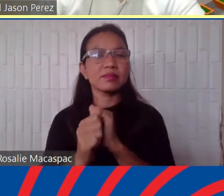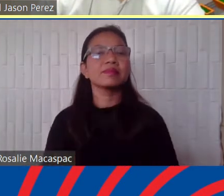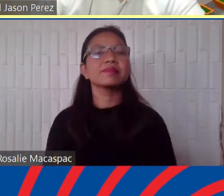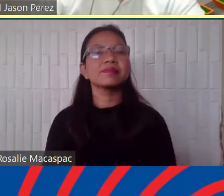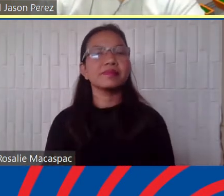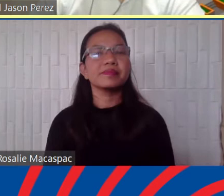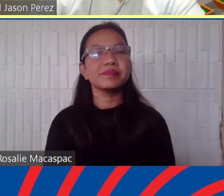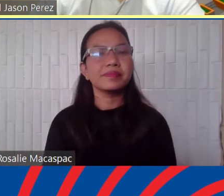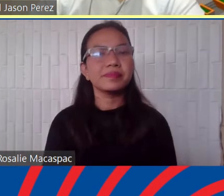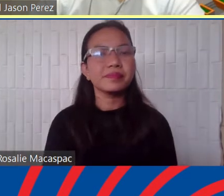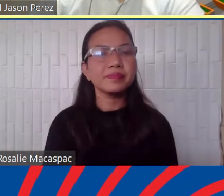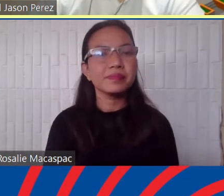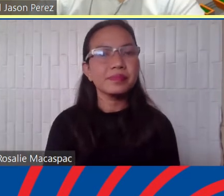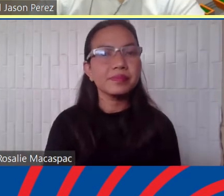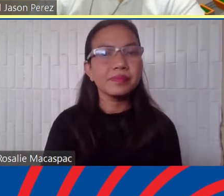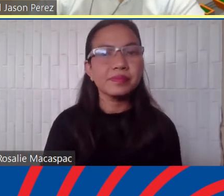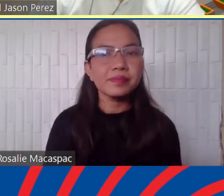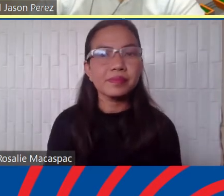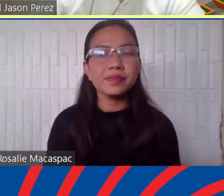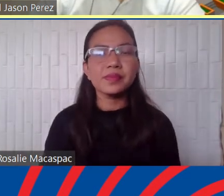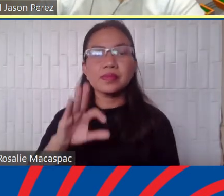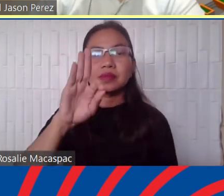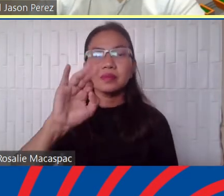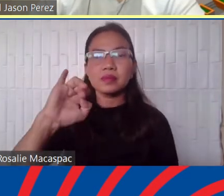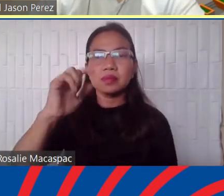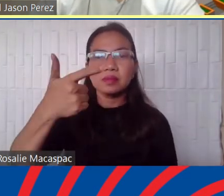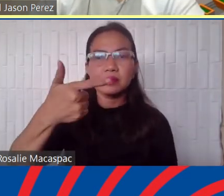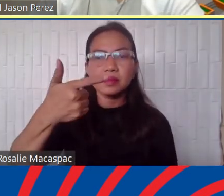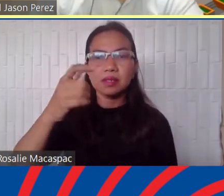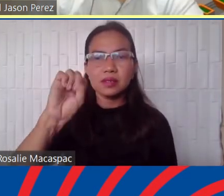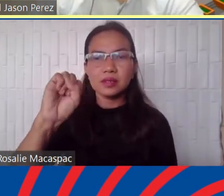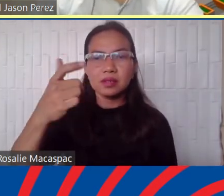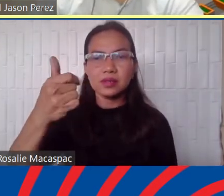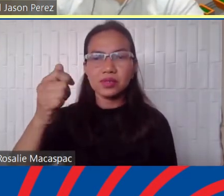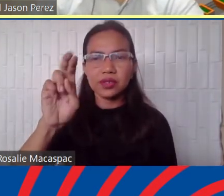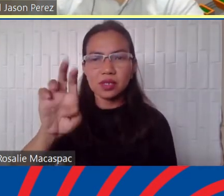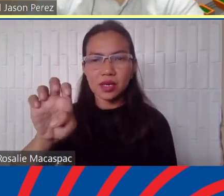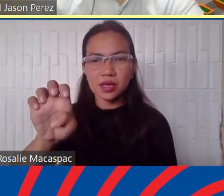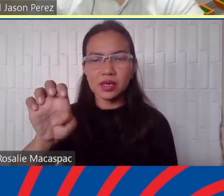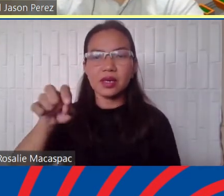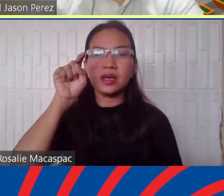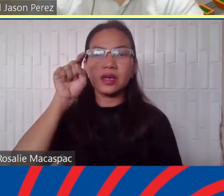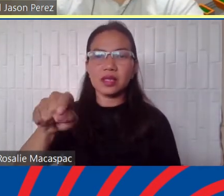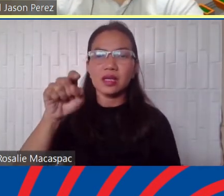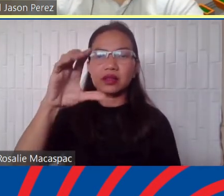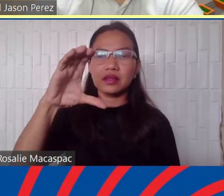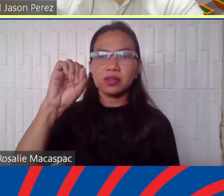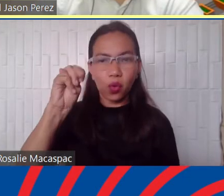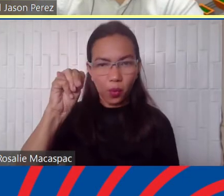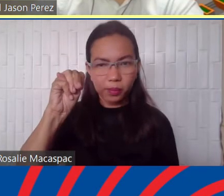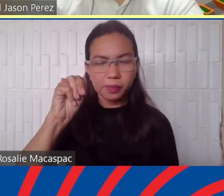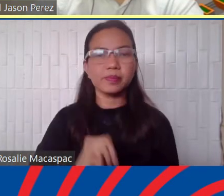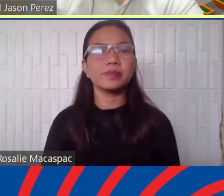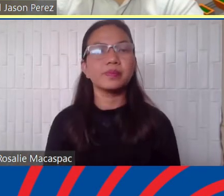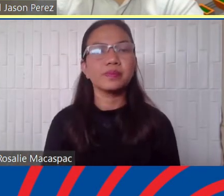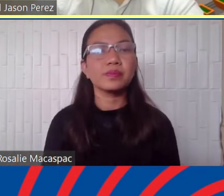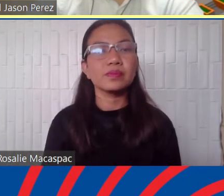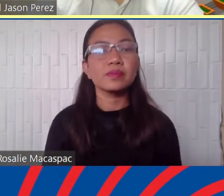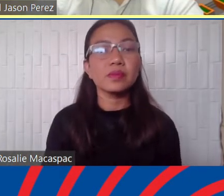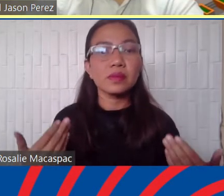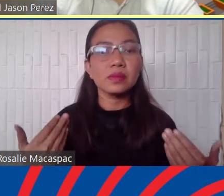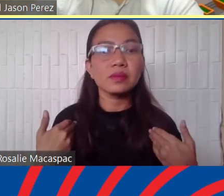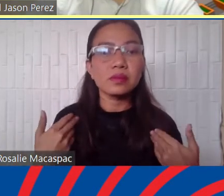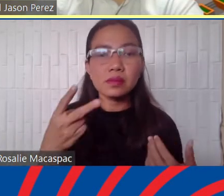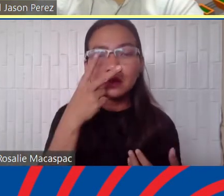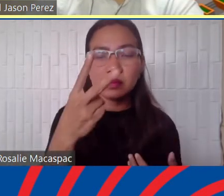So the address is figshare.com. So from here, you can see that